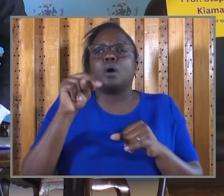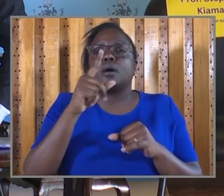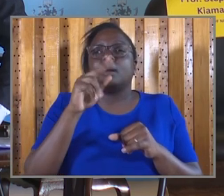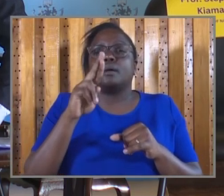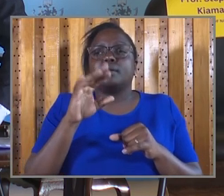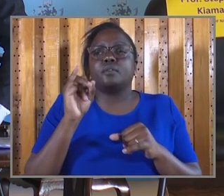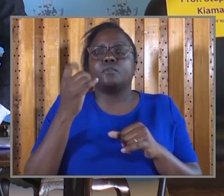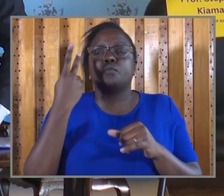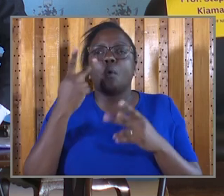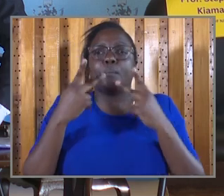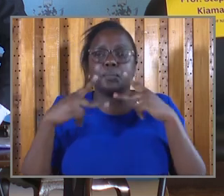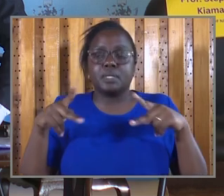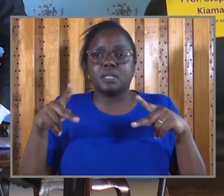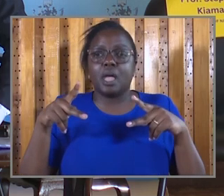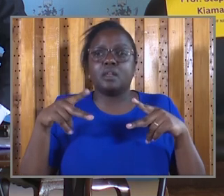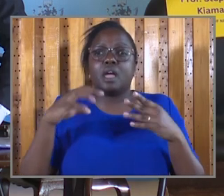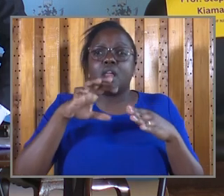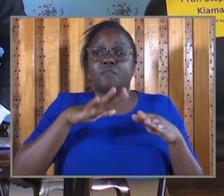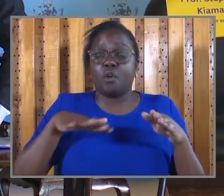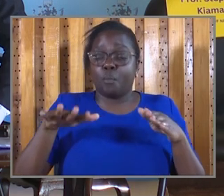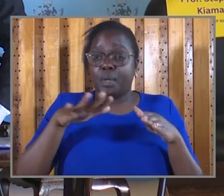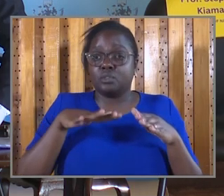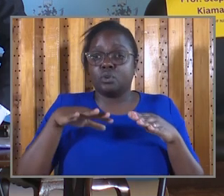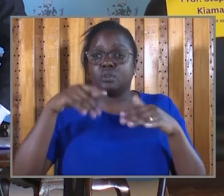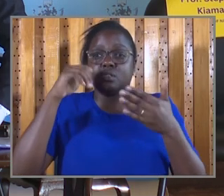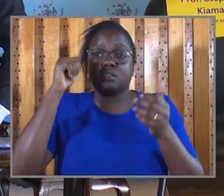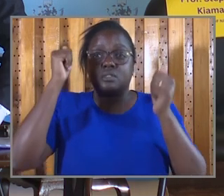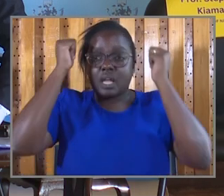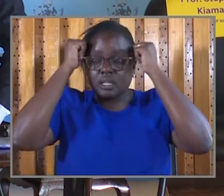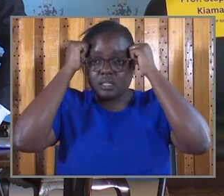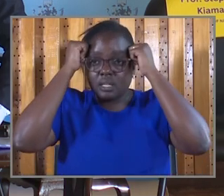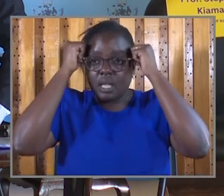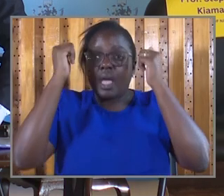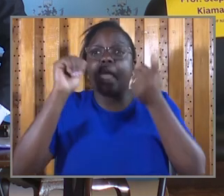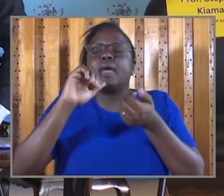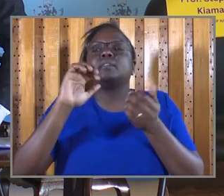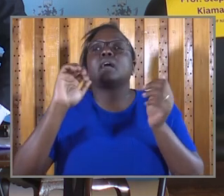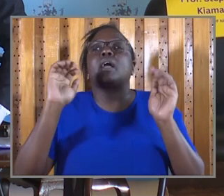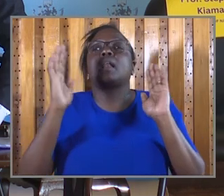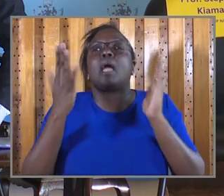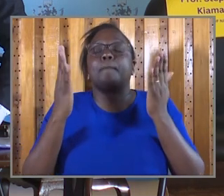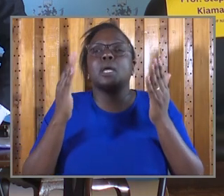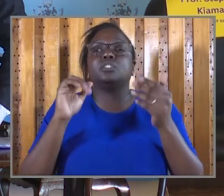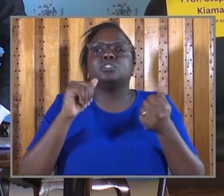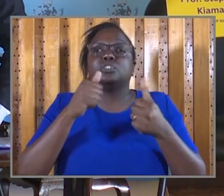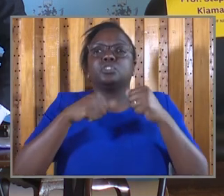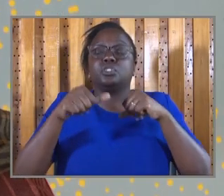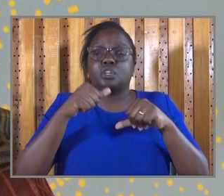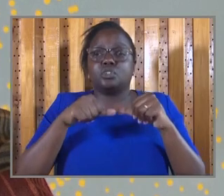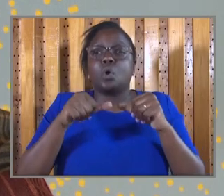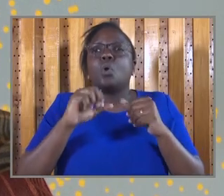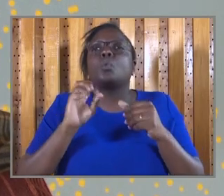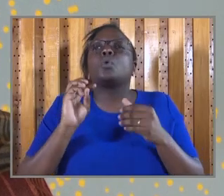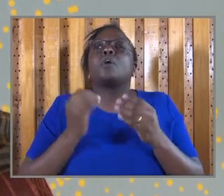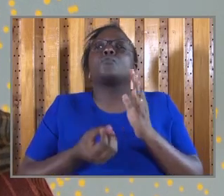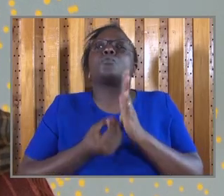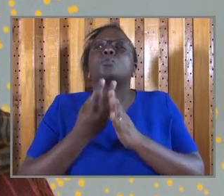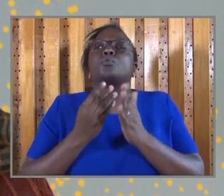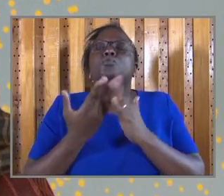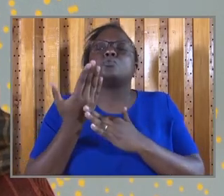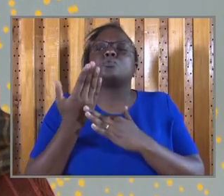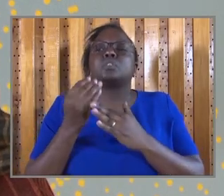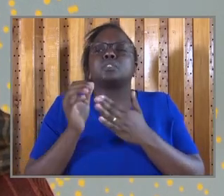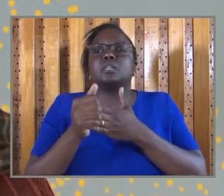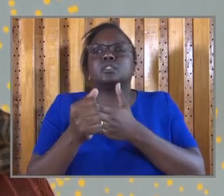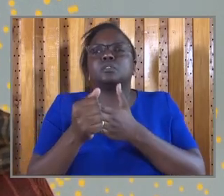and Environmental Studies and the Institute of Climate Change and Adaptation. We've grown through his leadership. So we just